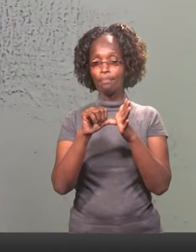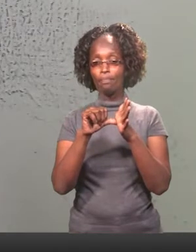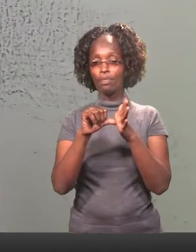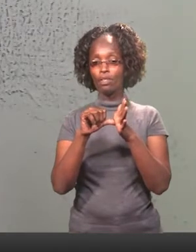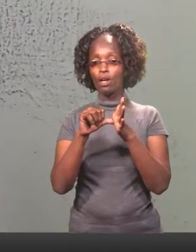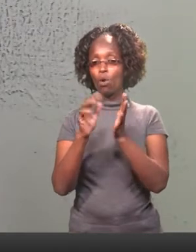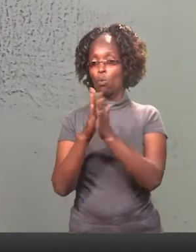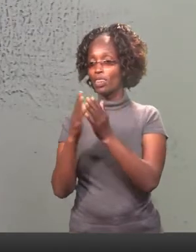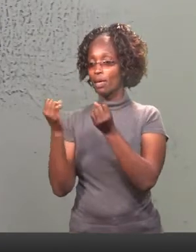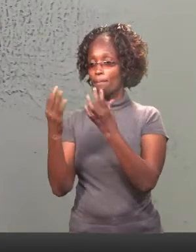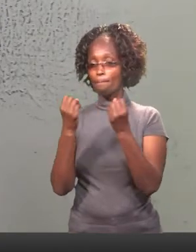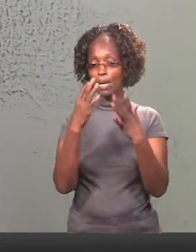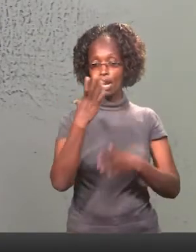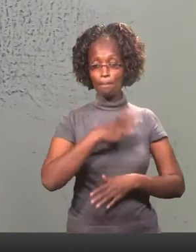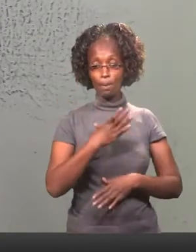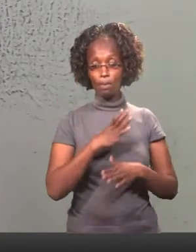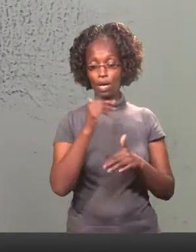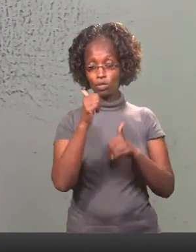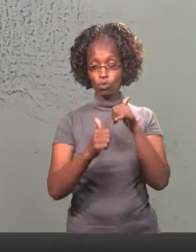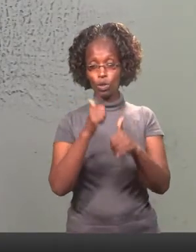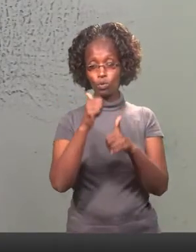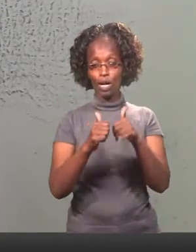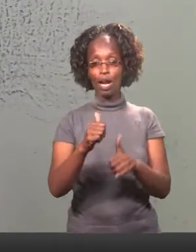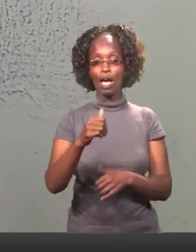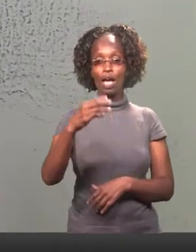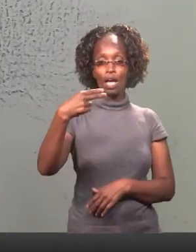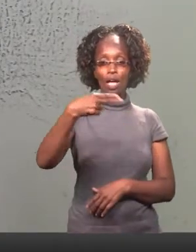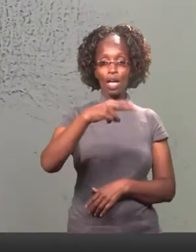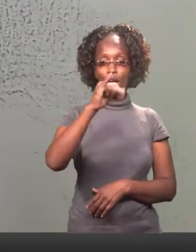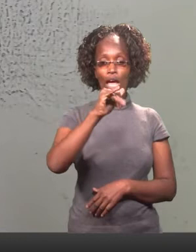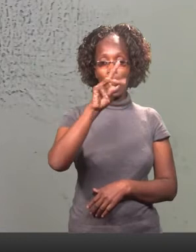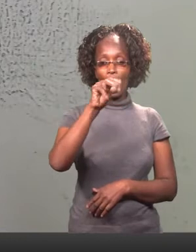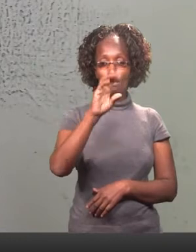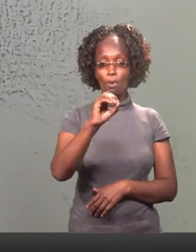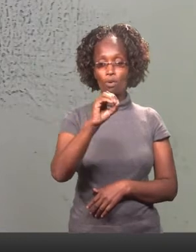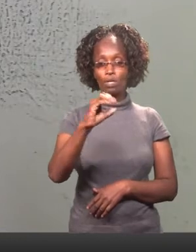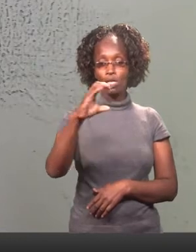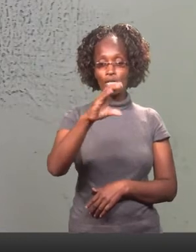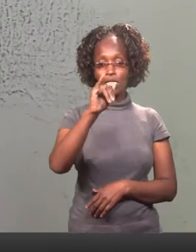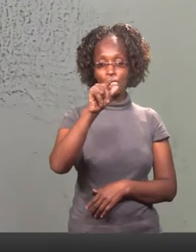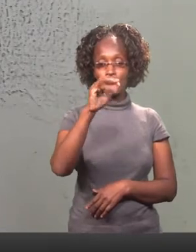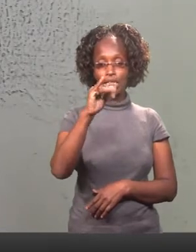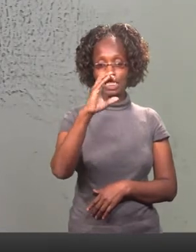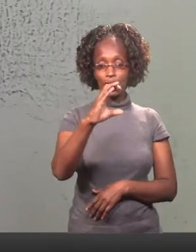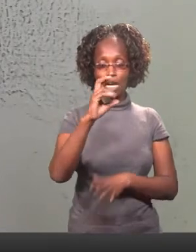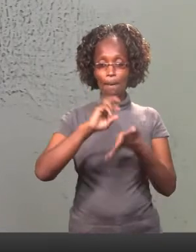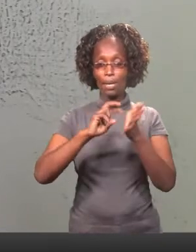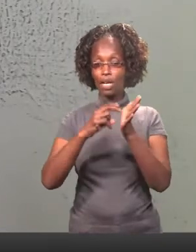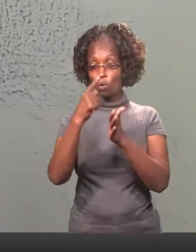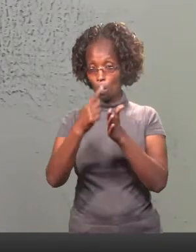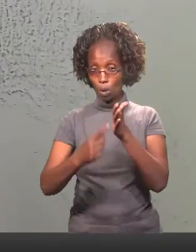especially among our population, is the microcytic anemia. This is the anemia that someone has because either there